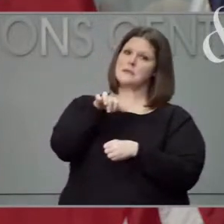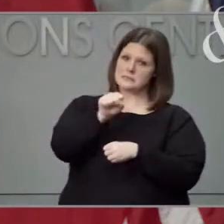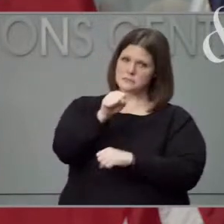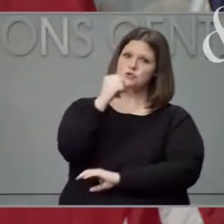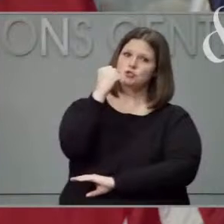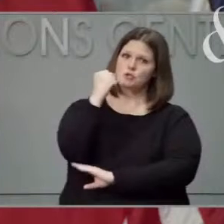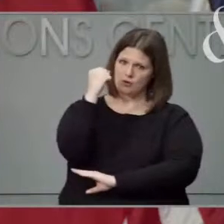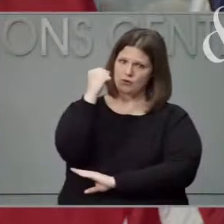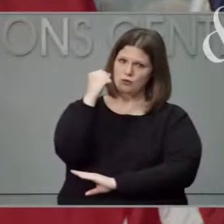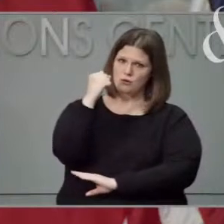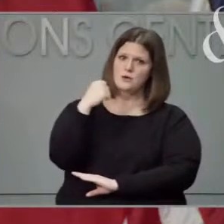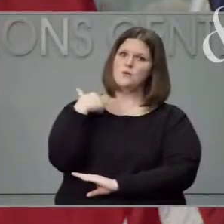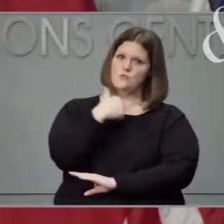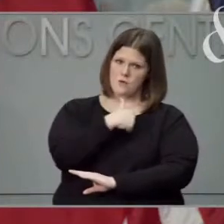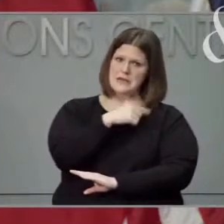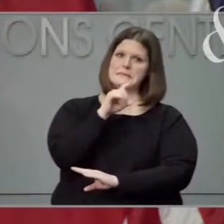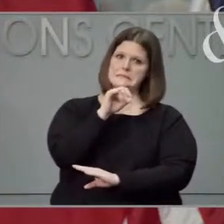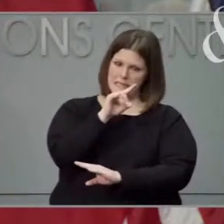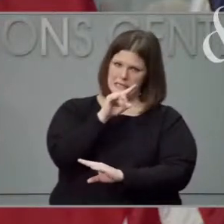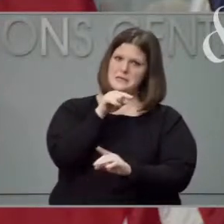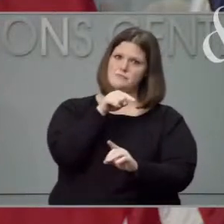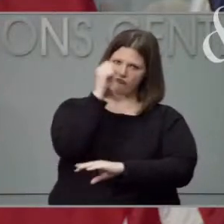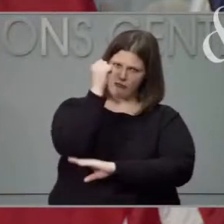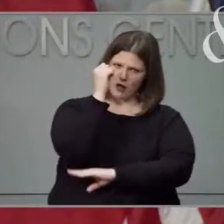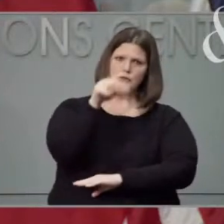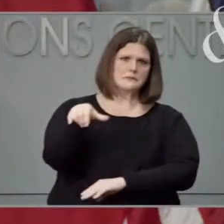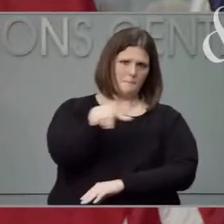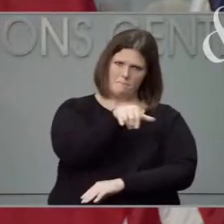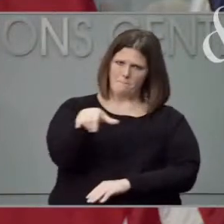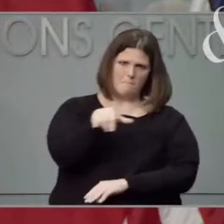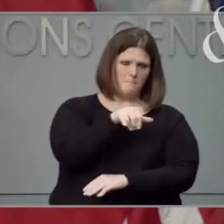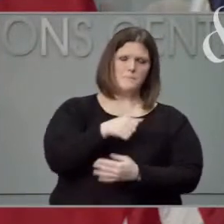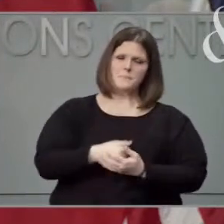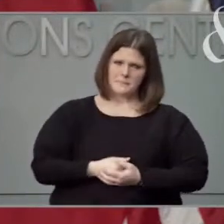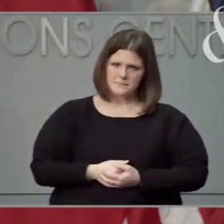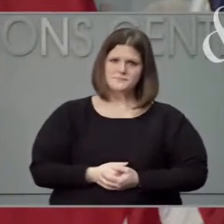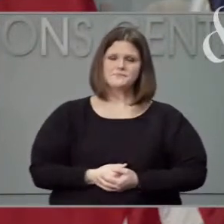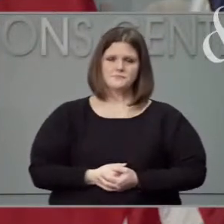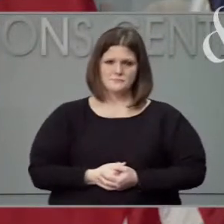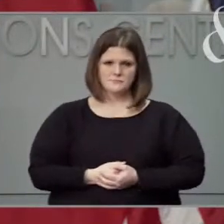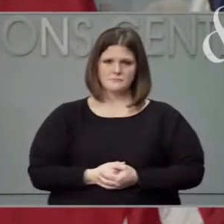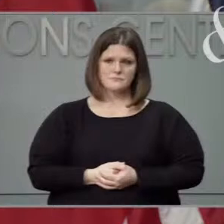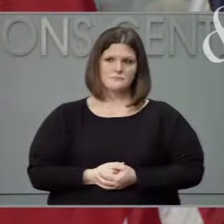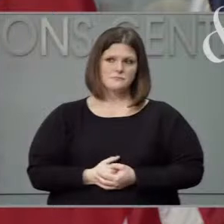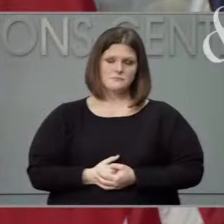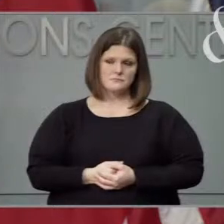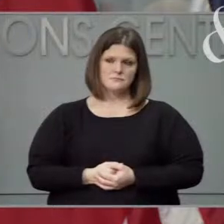record with one-stop early voting turnout this election.